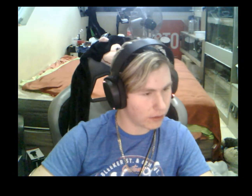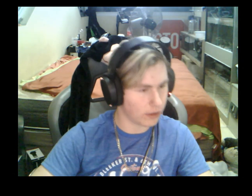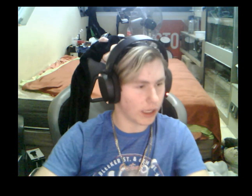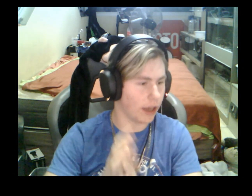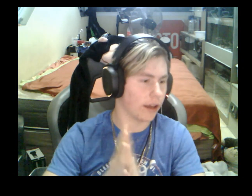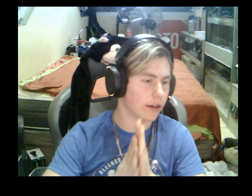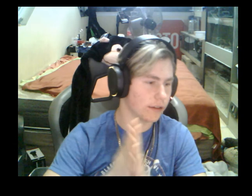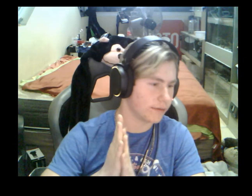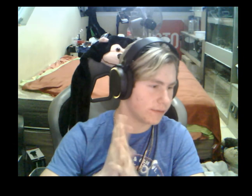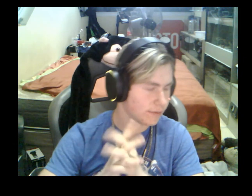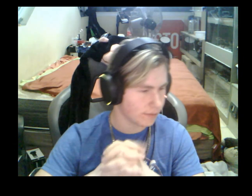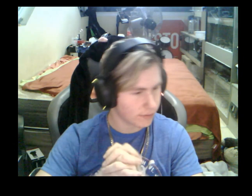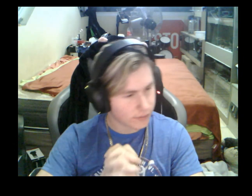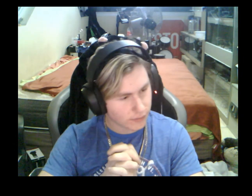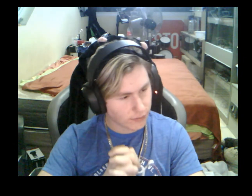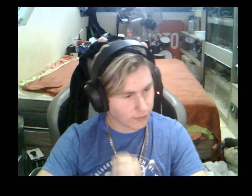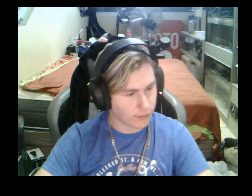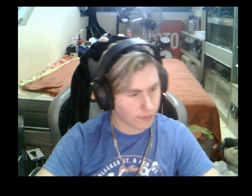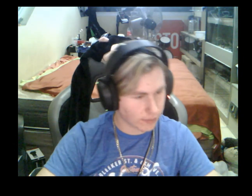yeah,